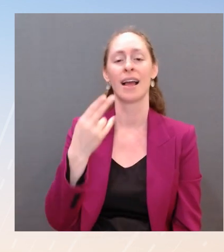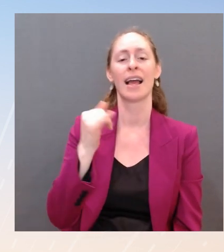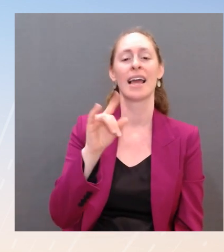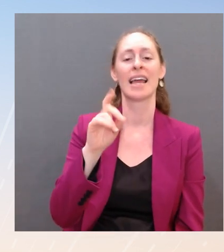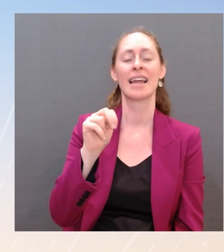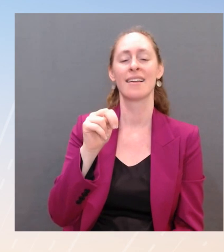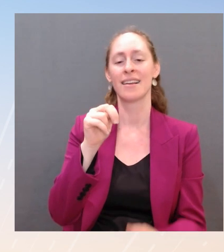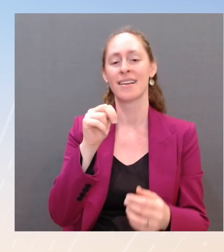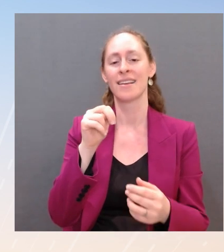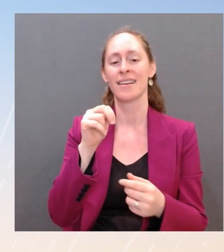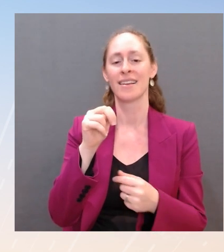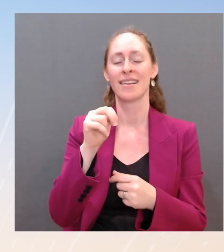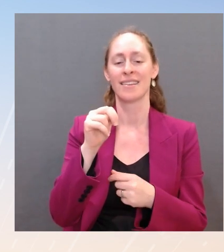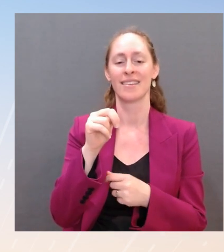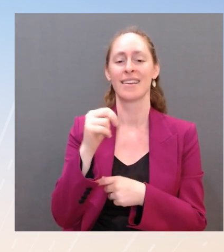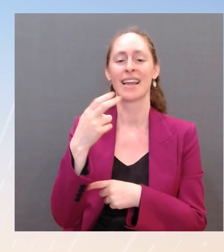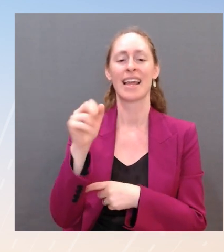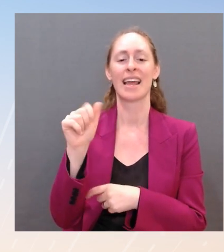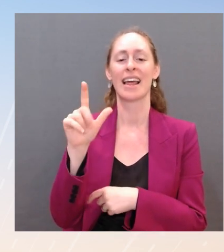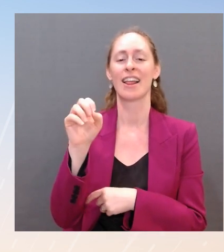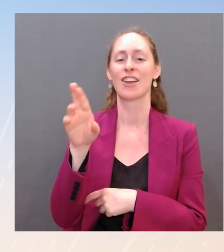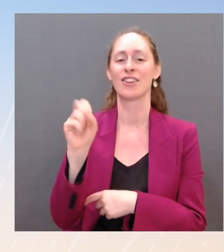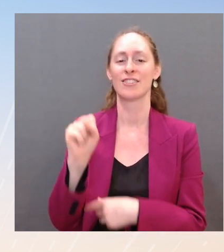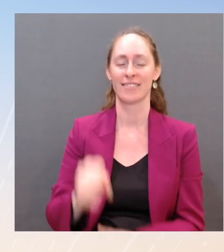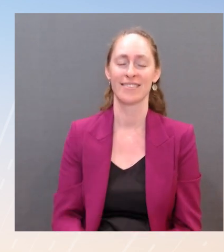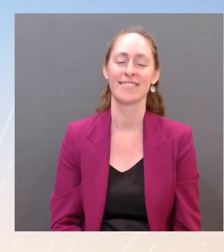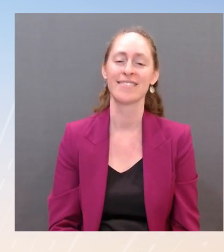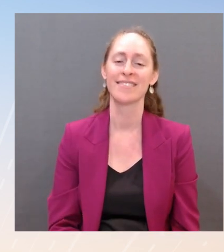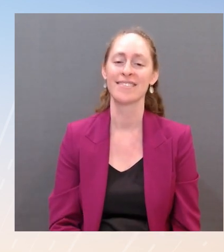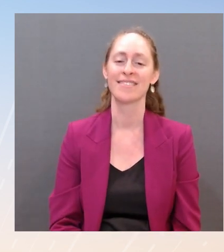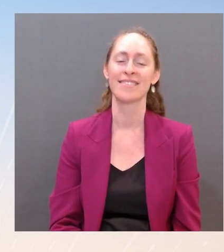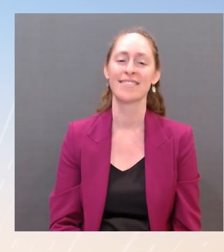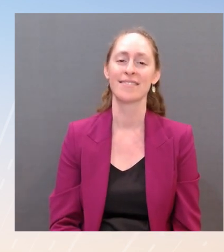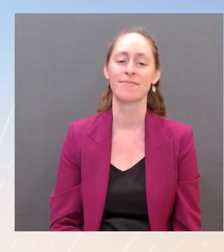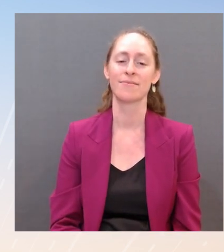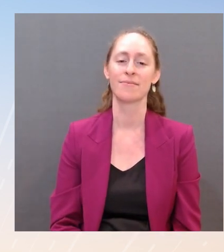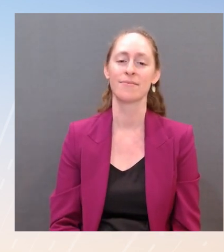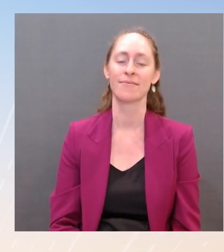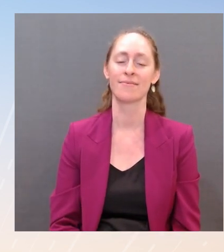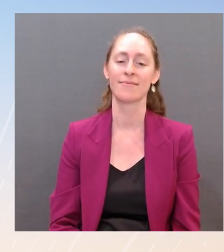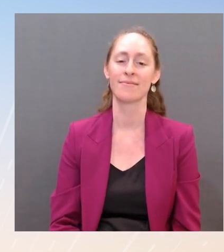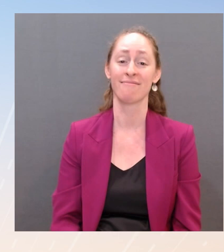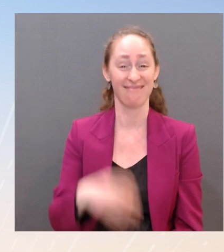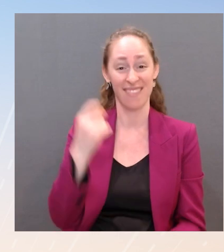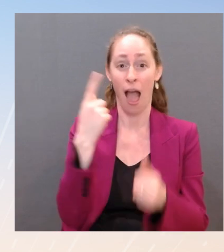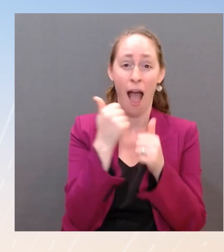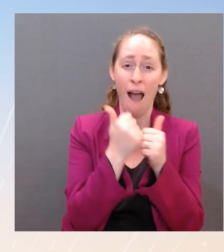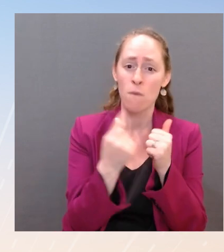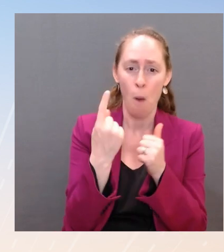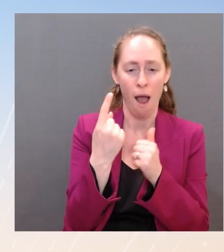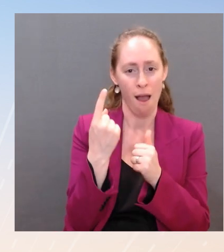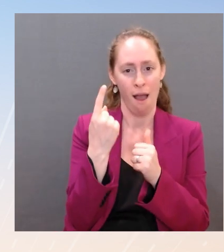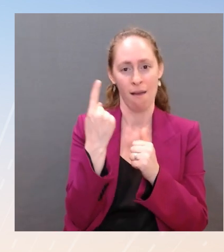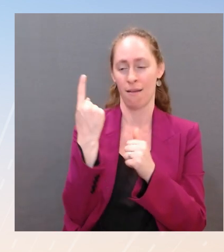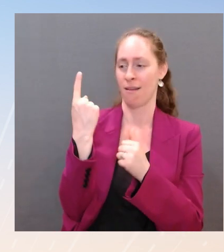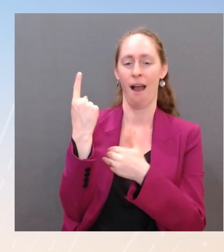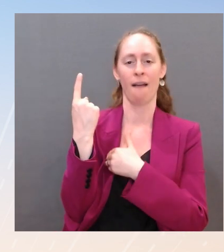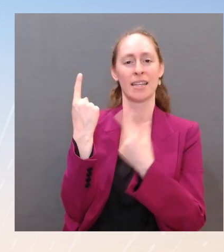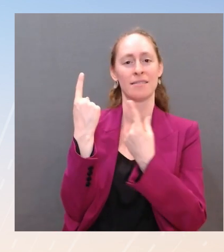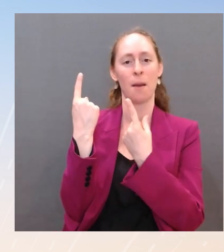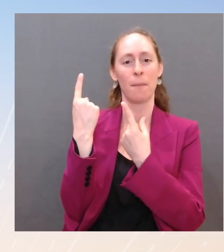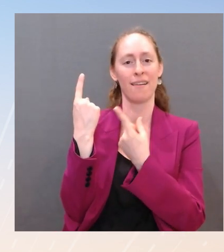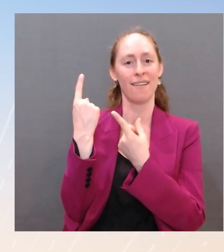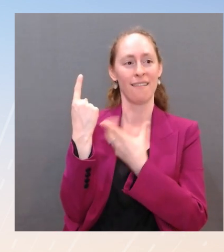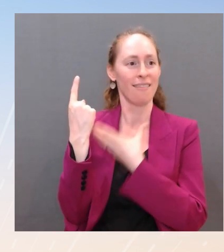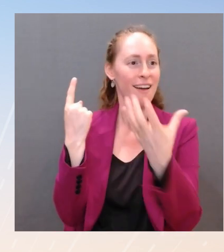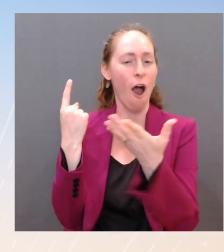that every single person in this room has something to offer to themselves, to their community, everyone who's not in this room as well. We were